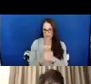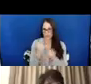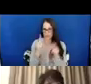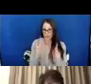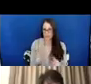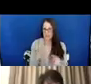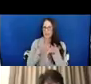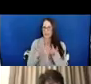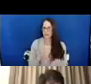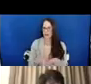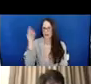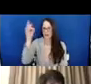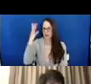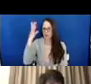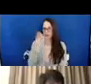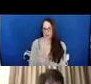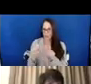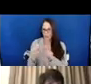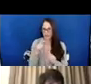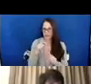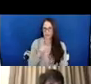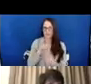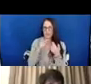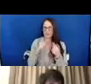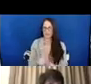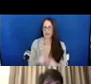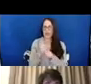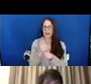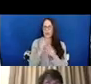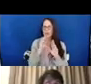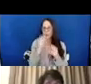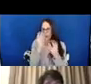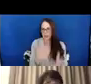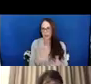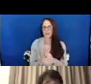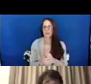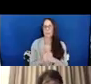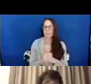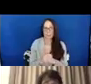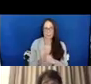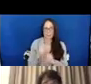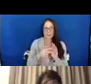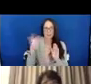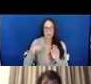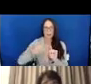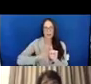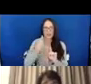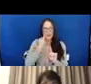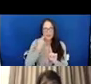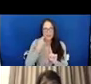described a nightmare situation she faced during her annual reporting. They tripled my rent recently